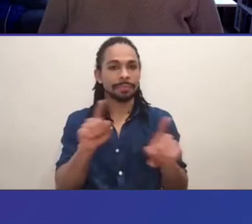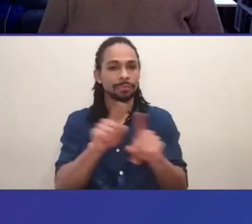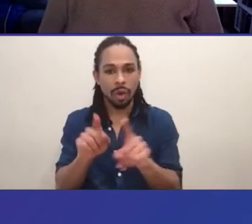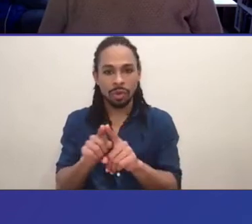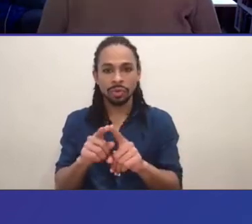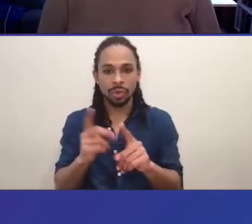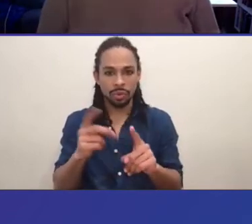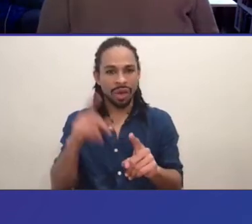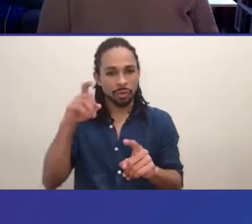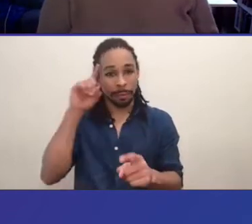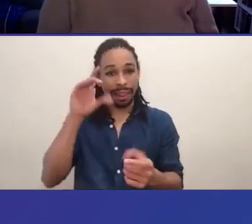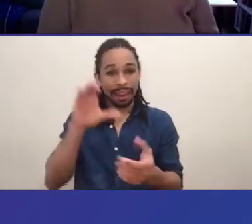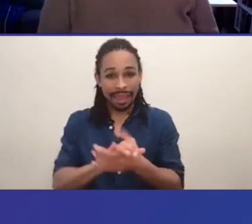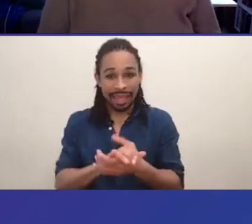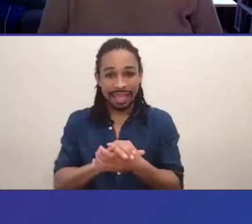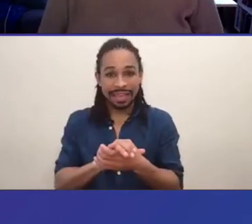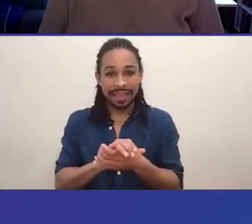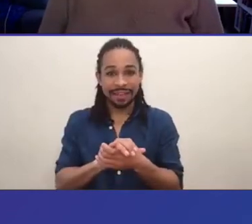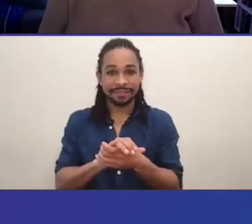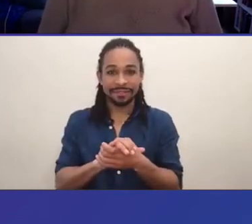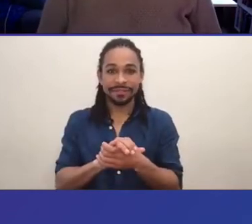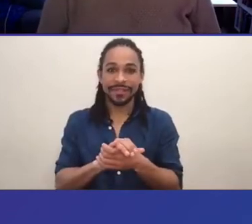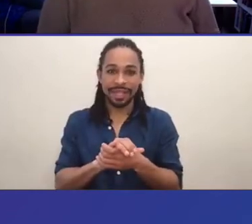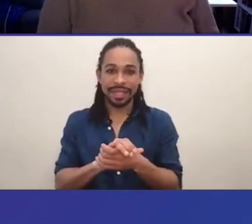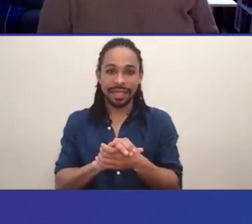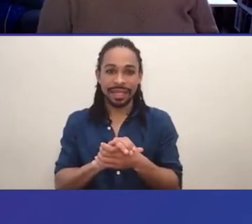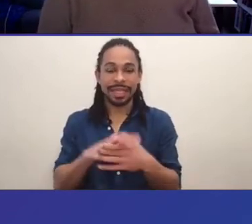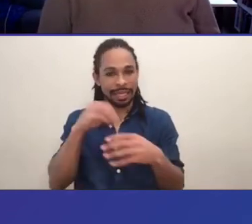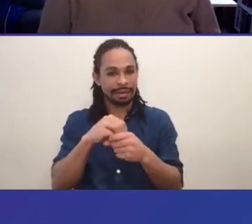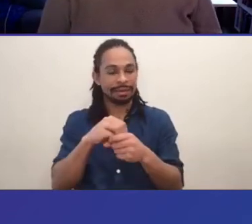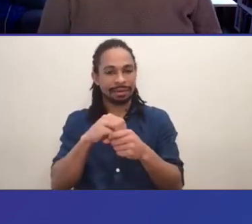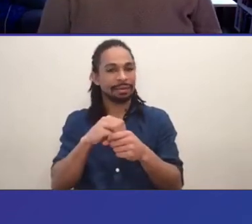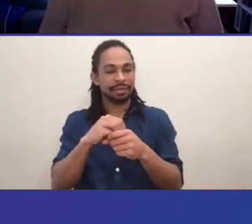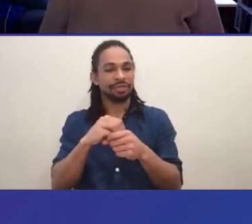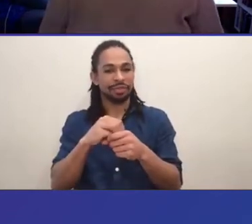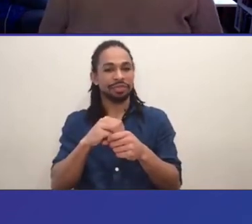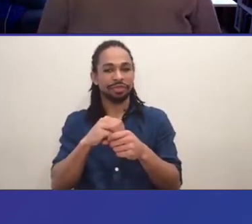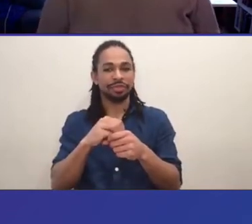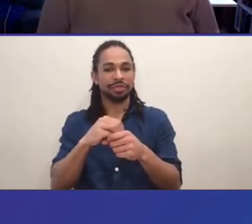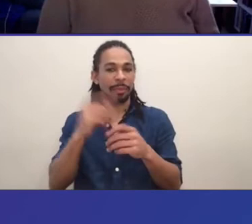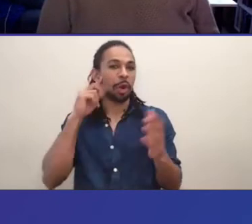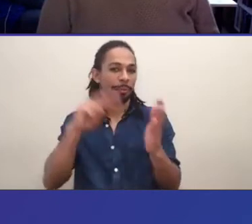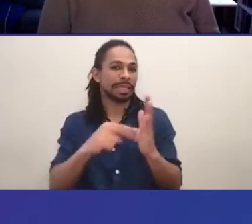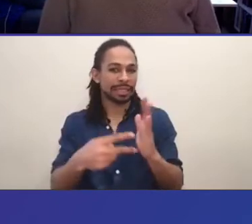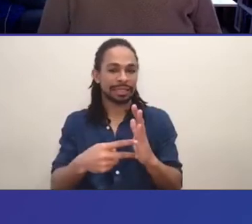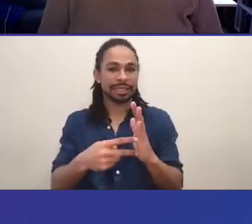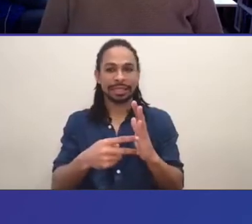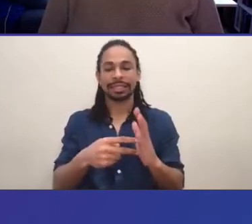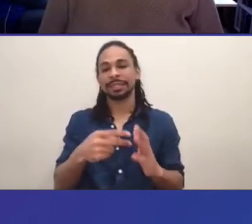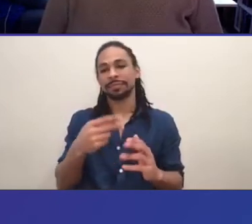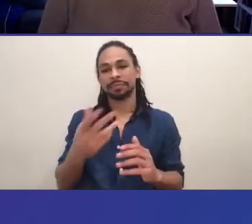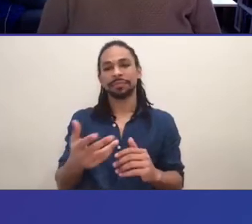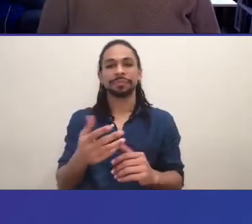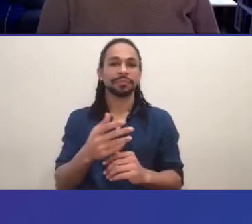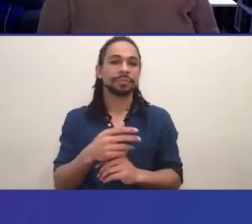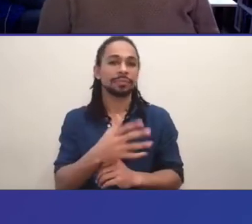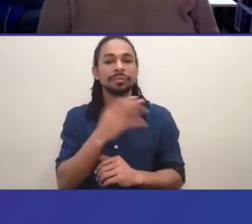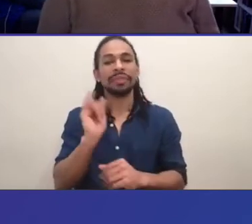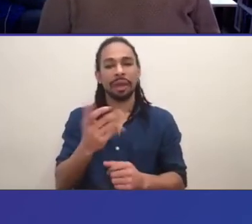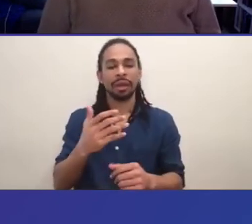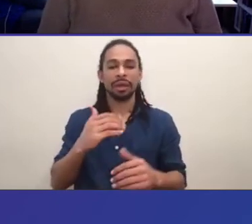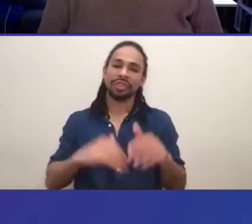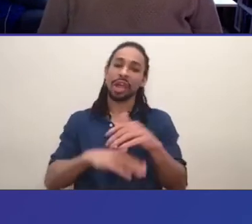it's believing in it though too, like what it's trying to do, but in that discomfort kind of is authenticity,